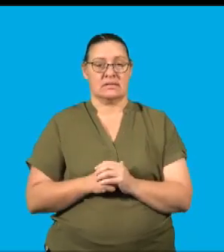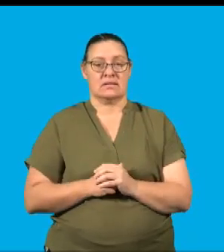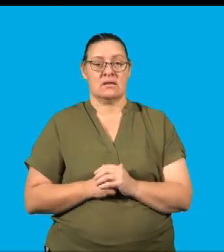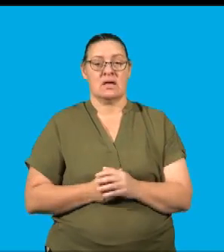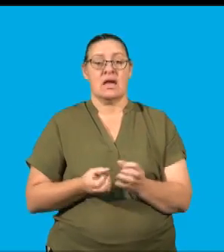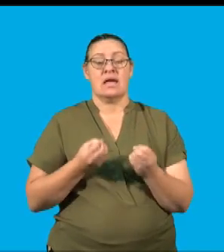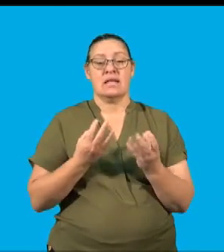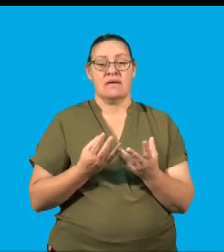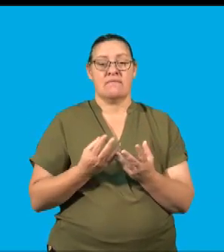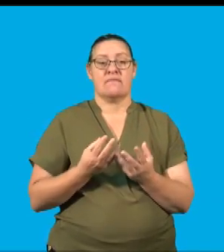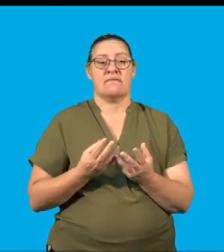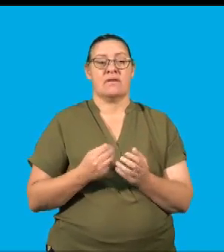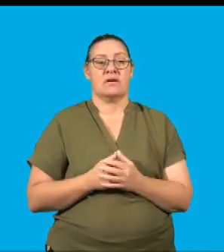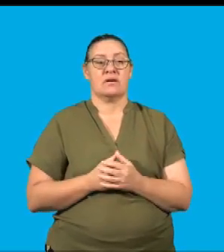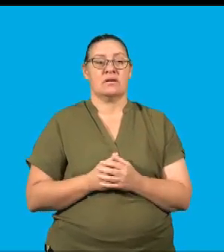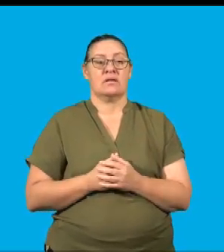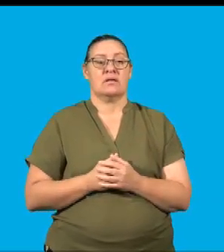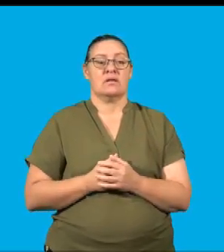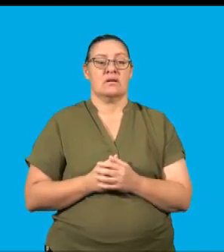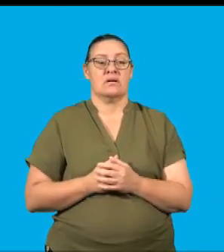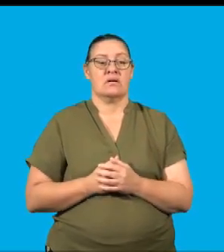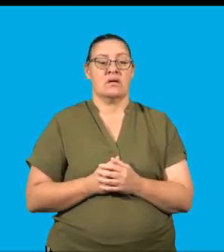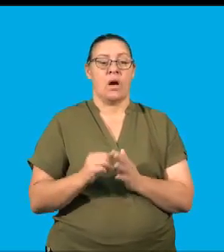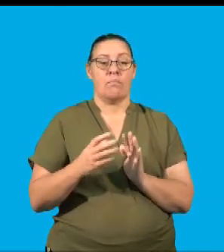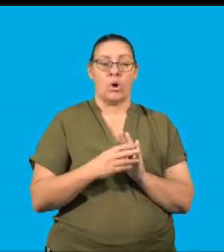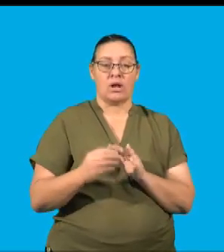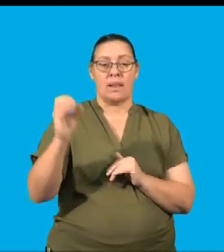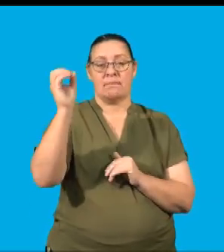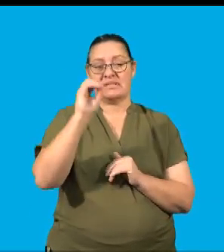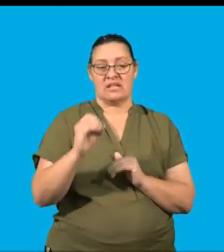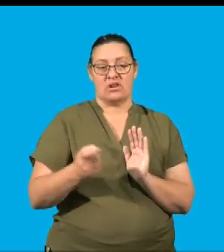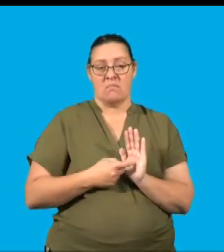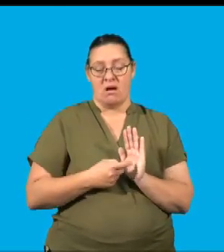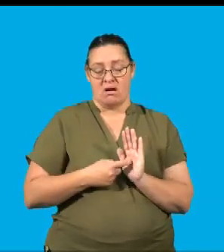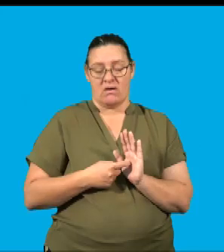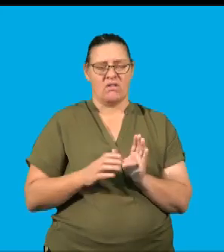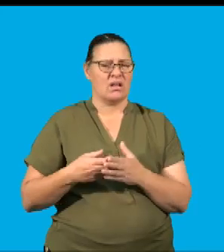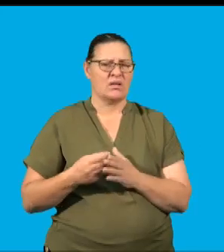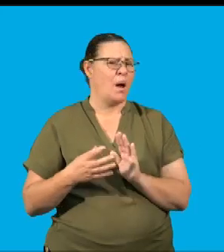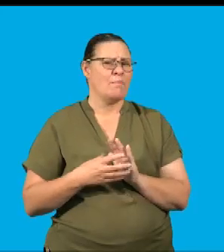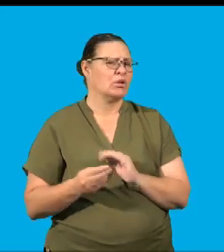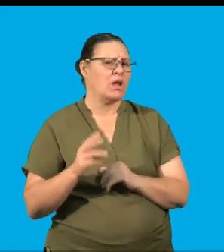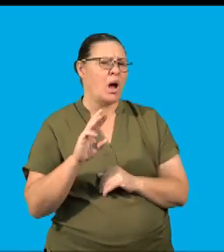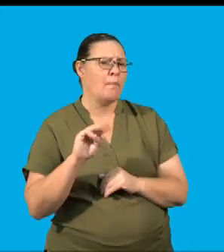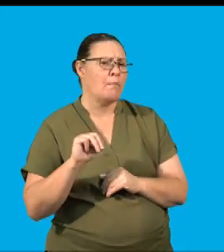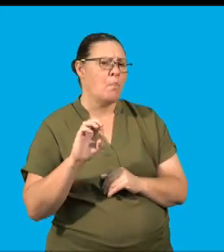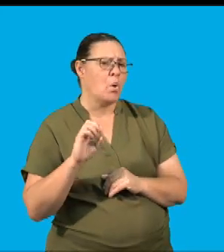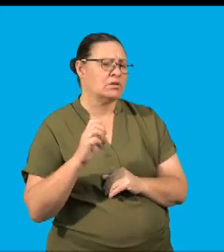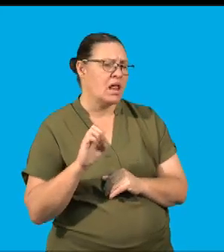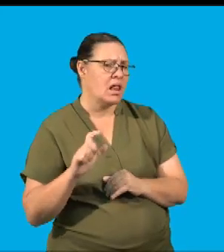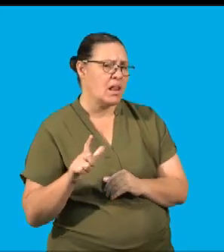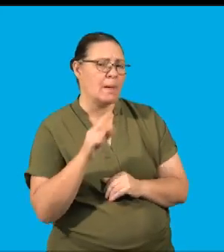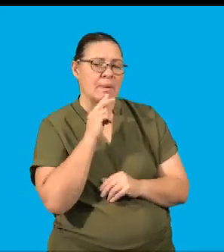3.6, give the modal percentage mark for class A. What is the meaning of modal? Modal, it is